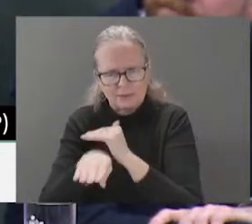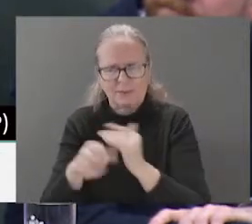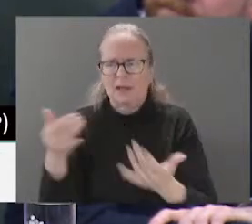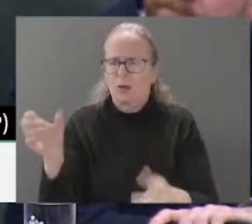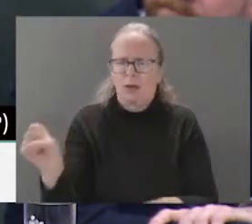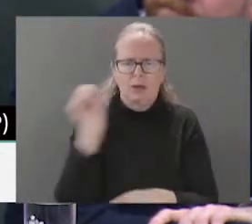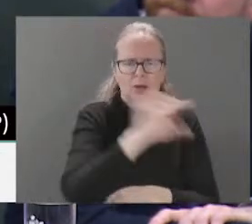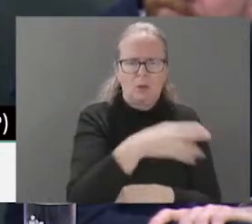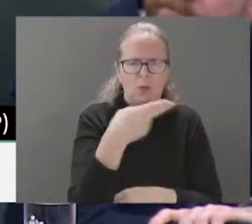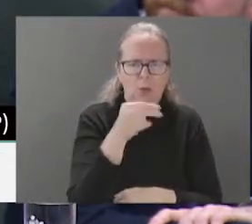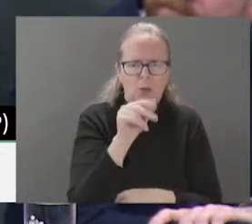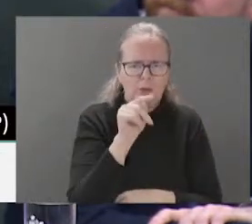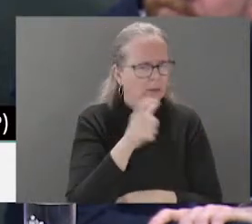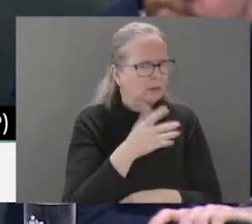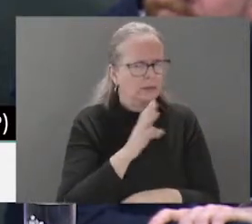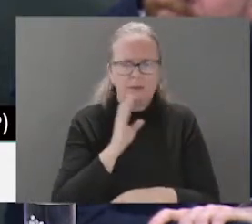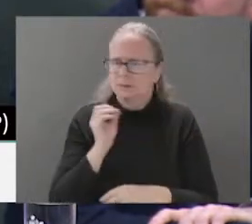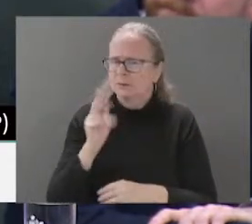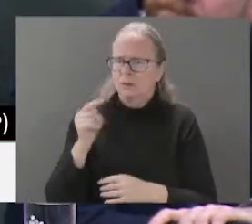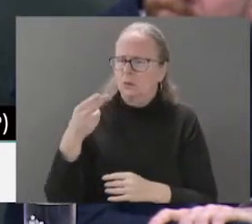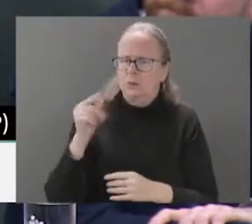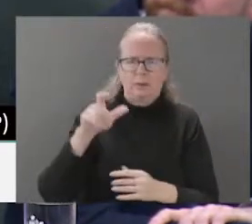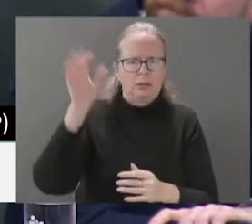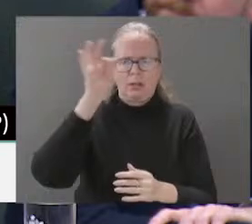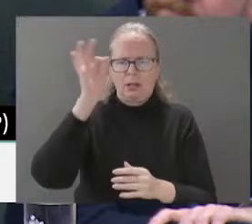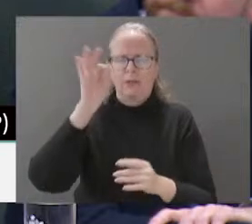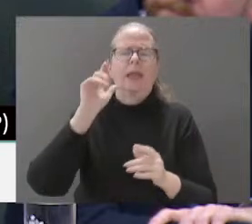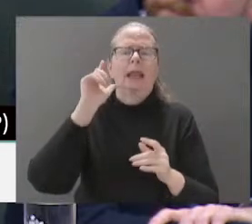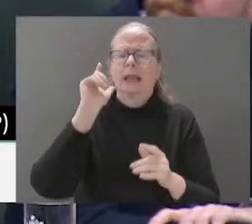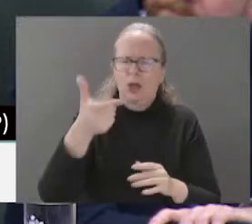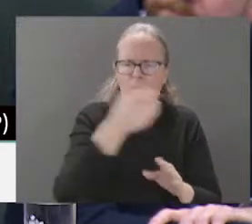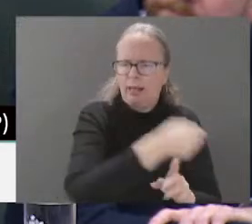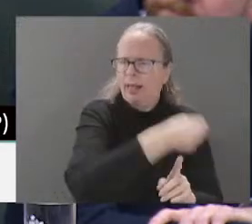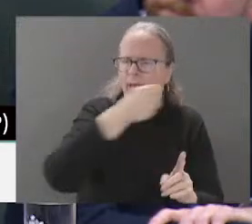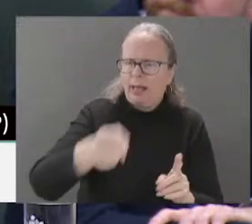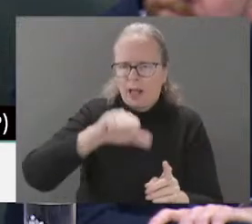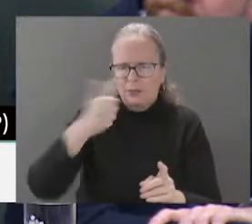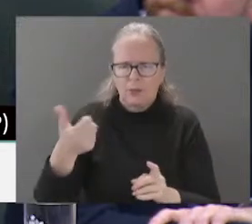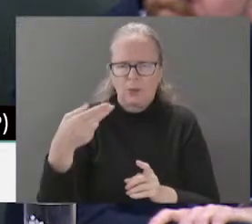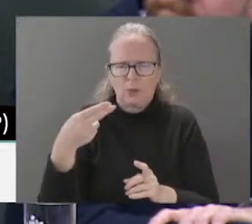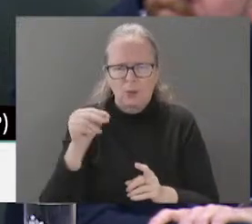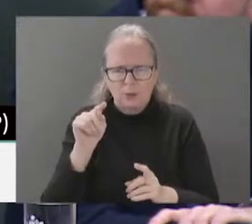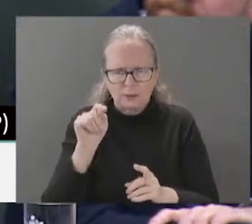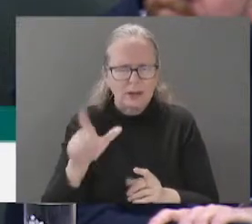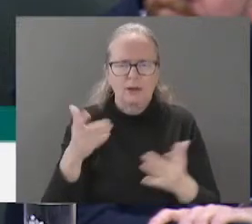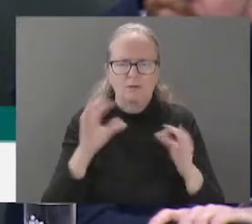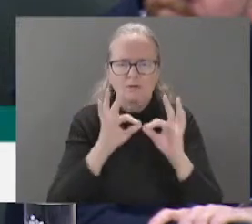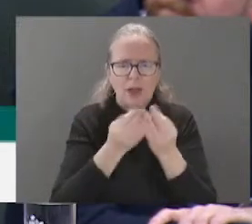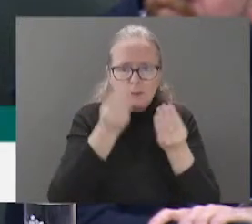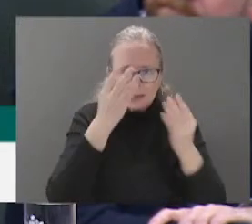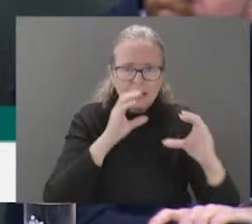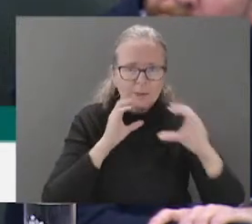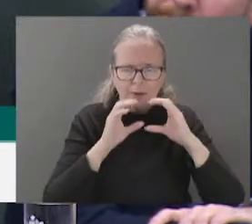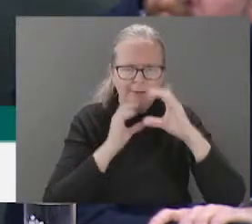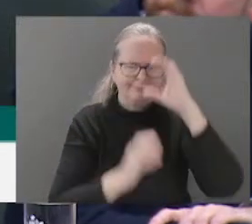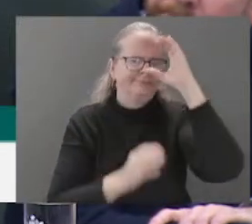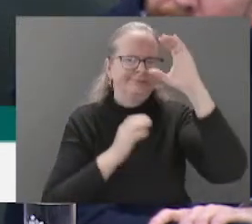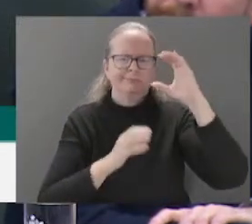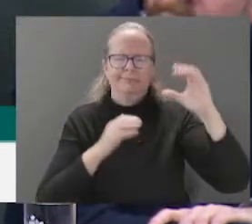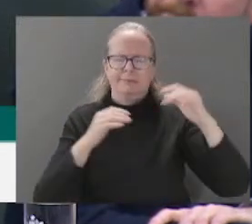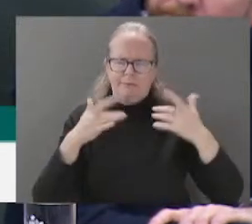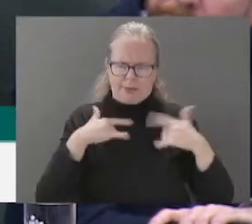different Hotel without his family being notified this is unacceptable and a total failure of this government to